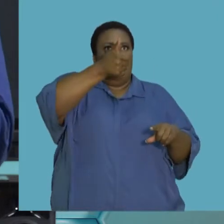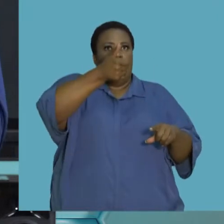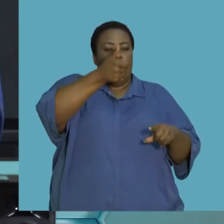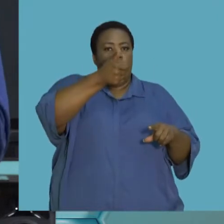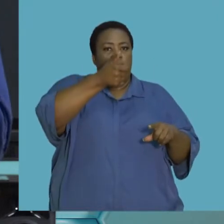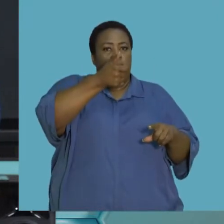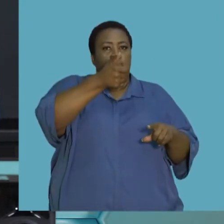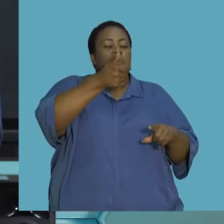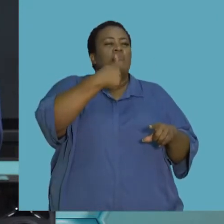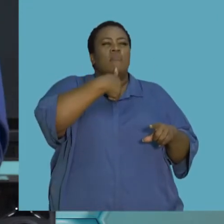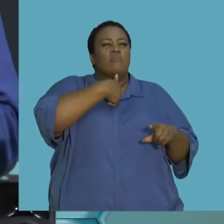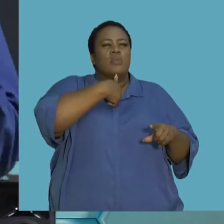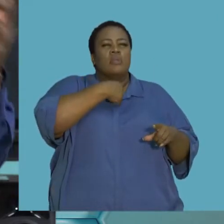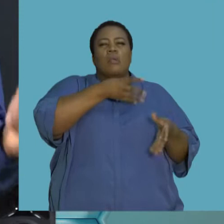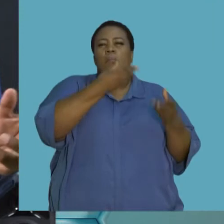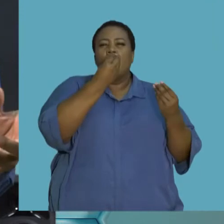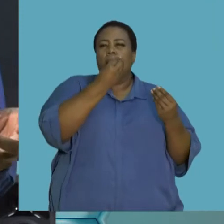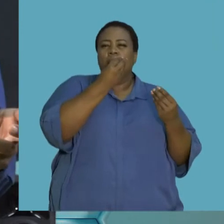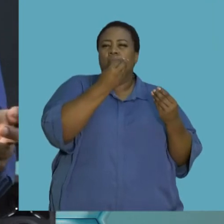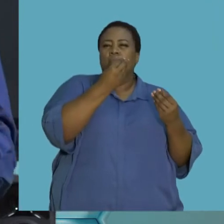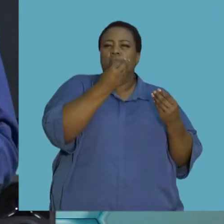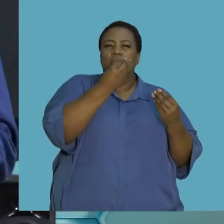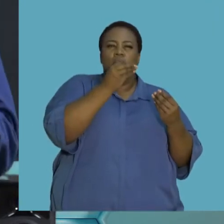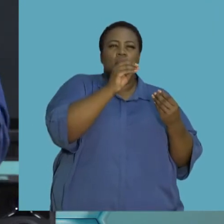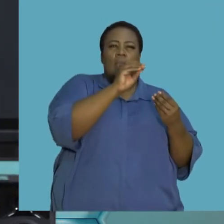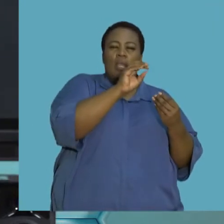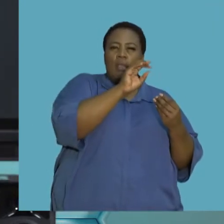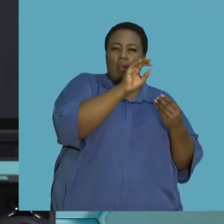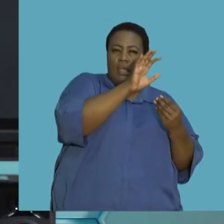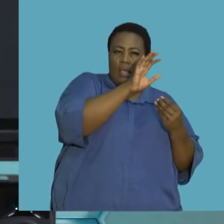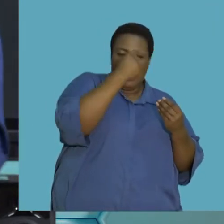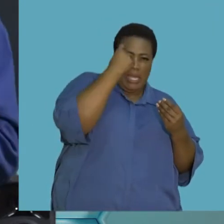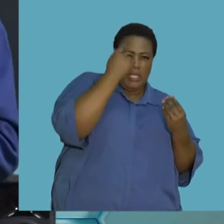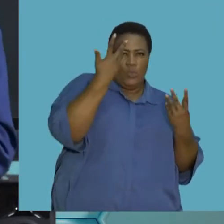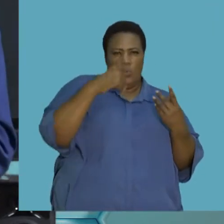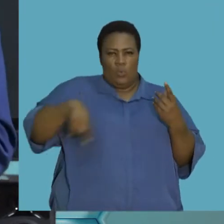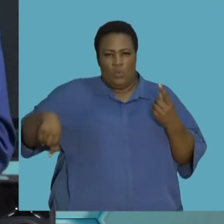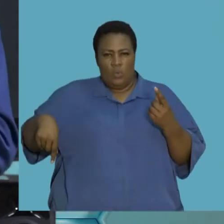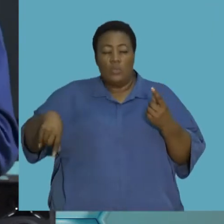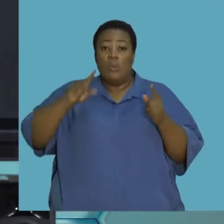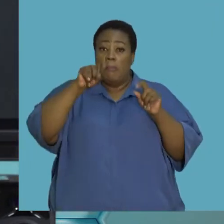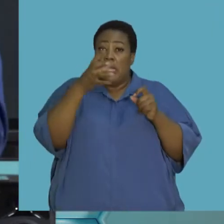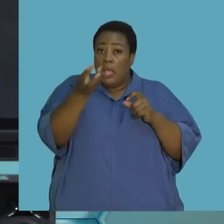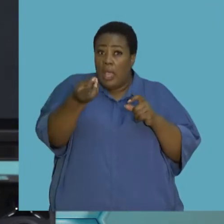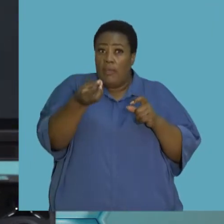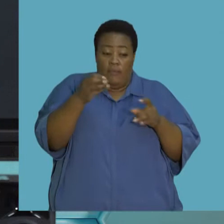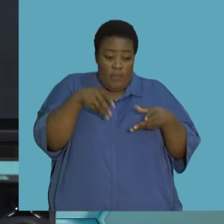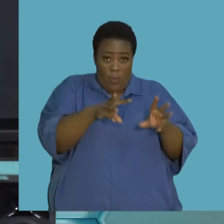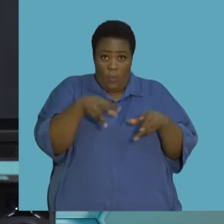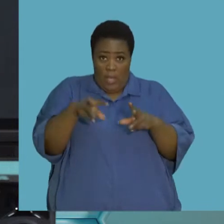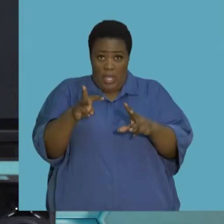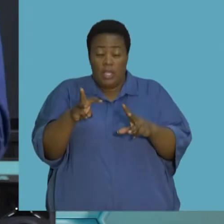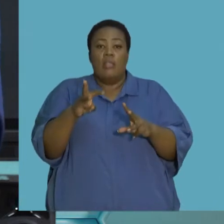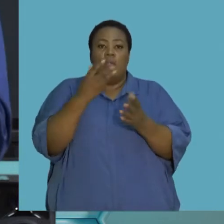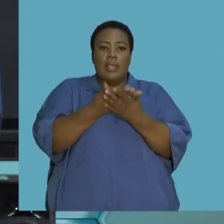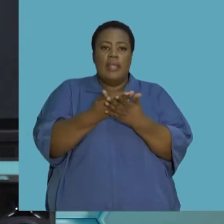me getting a head? So that's a simple question. And so I've got to carry out a method now that's going to generate data.